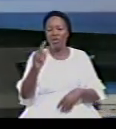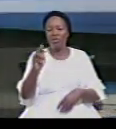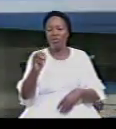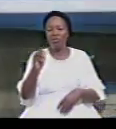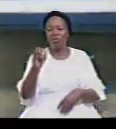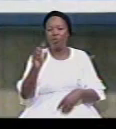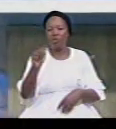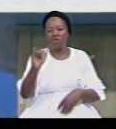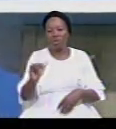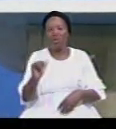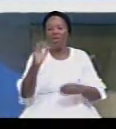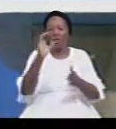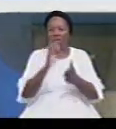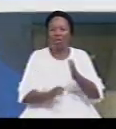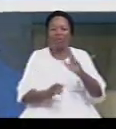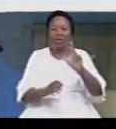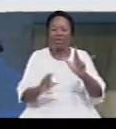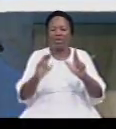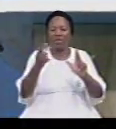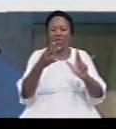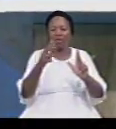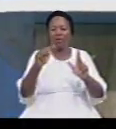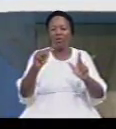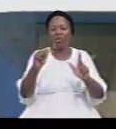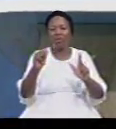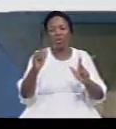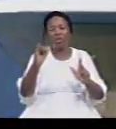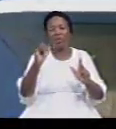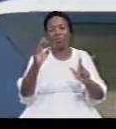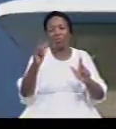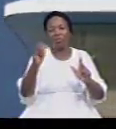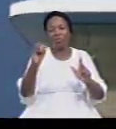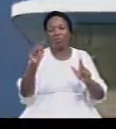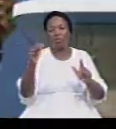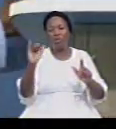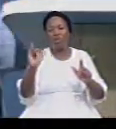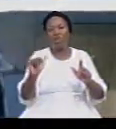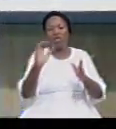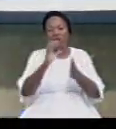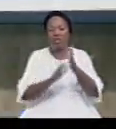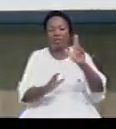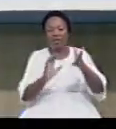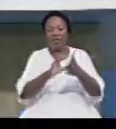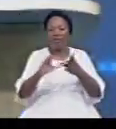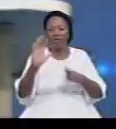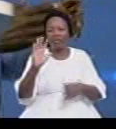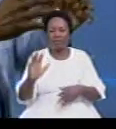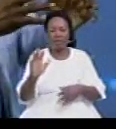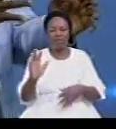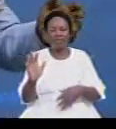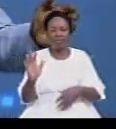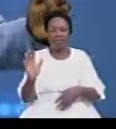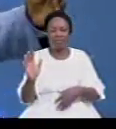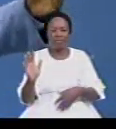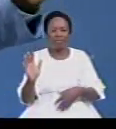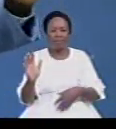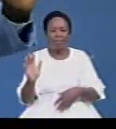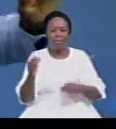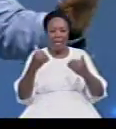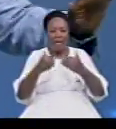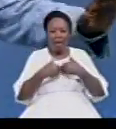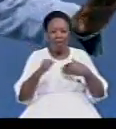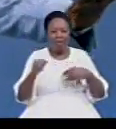Timothy chapter 3, reading from verse 5. In verse 5, it tells us, having